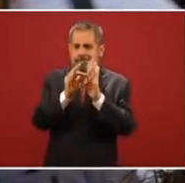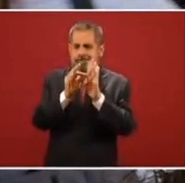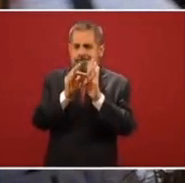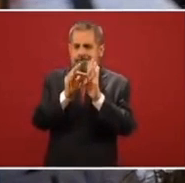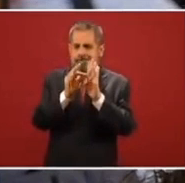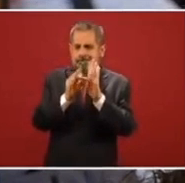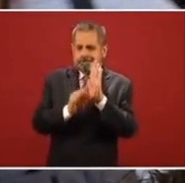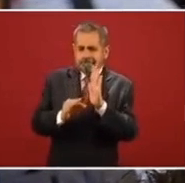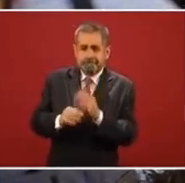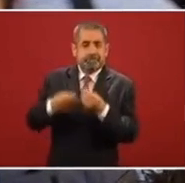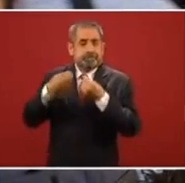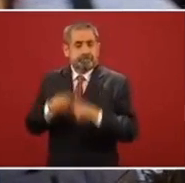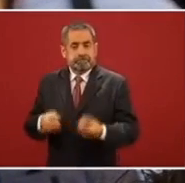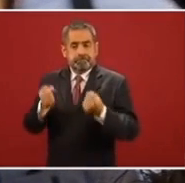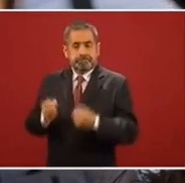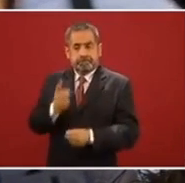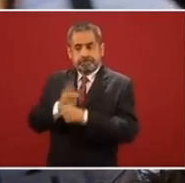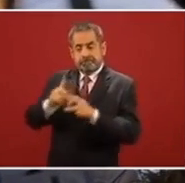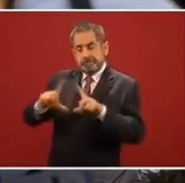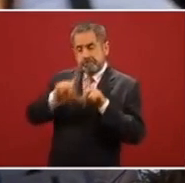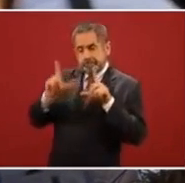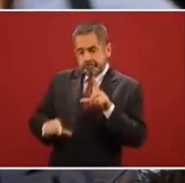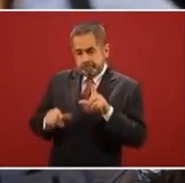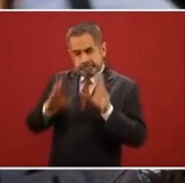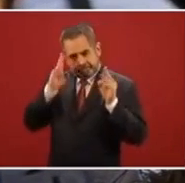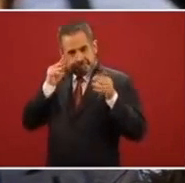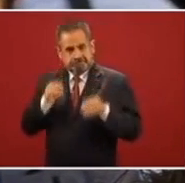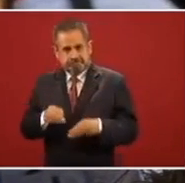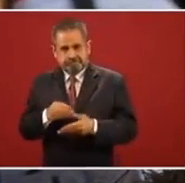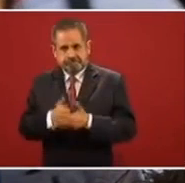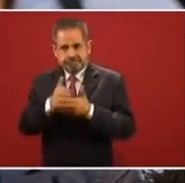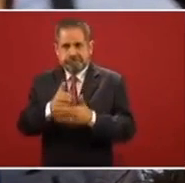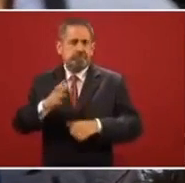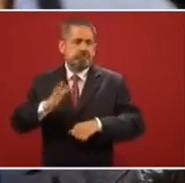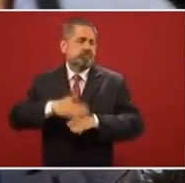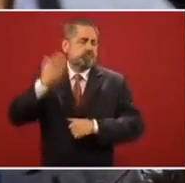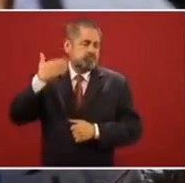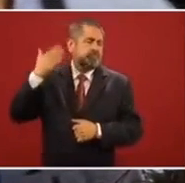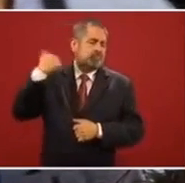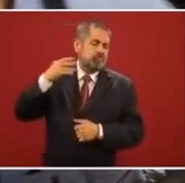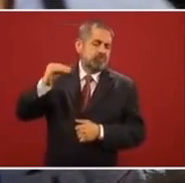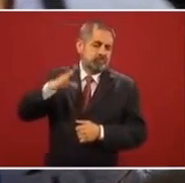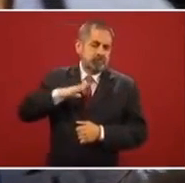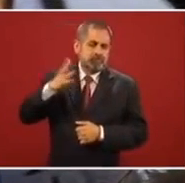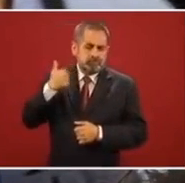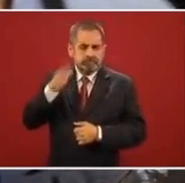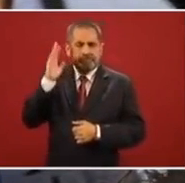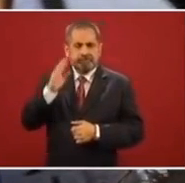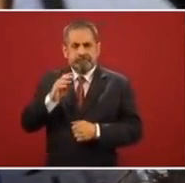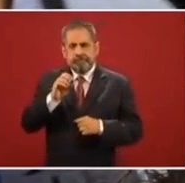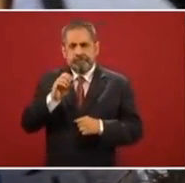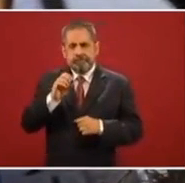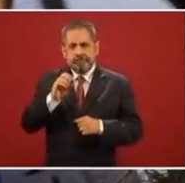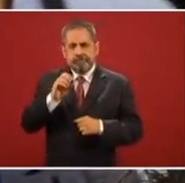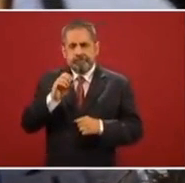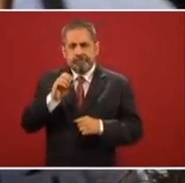security. En México, sobre todo por las deficiencias que había en el sistema de